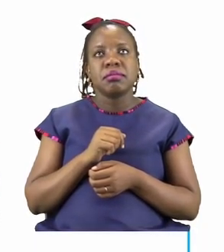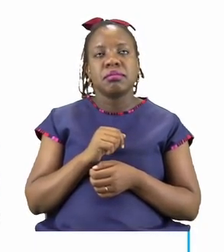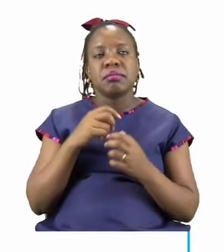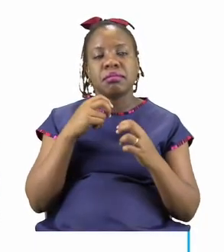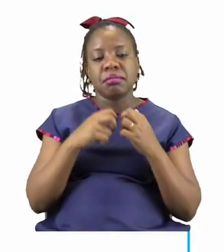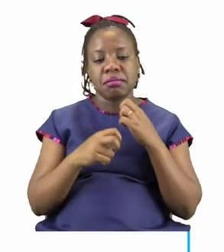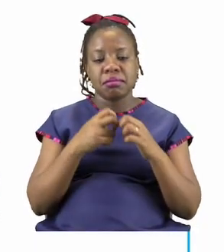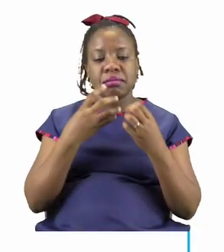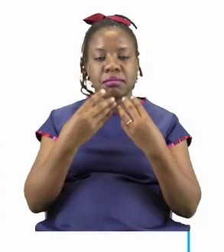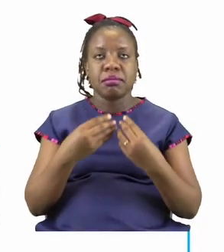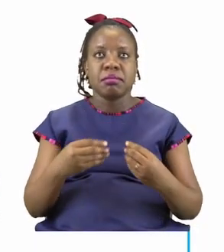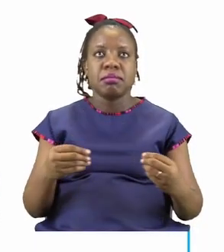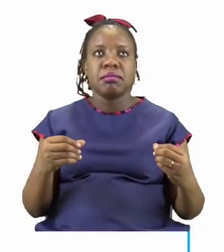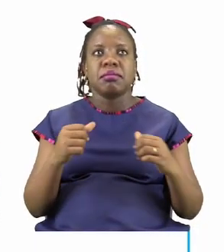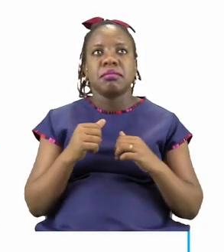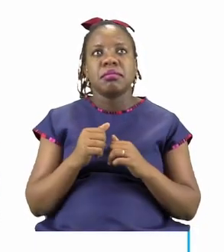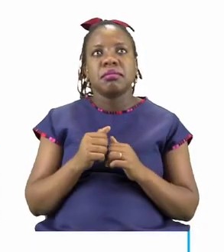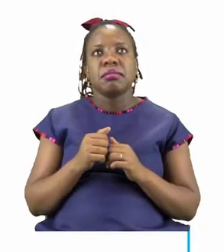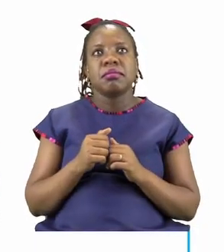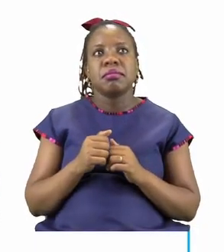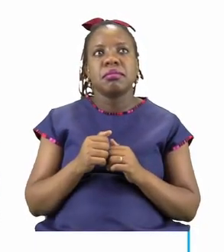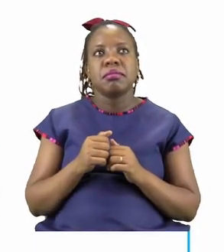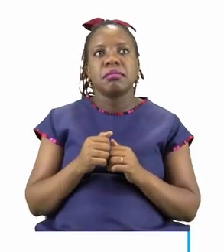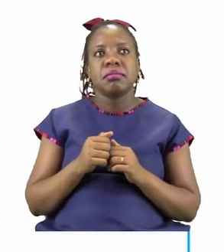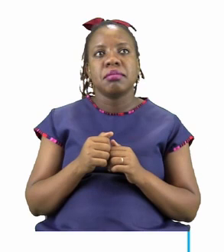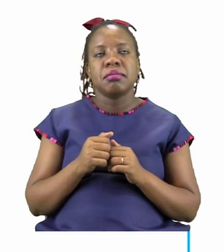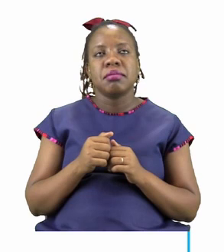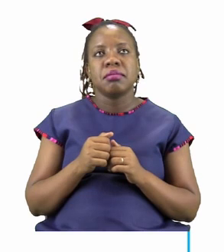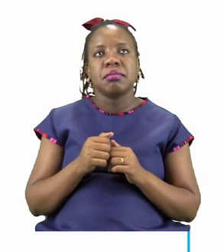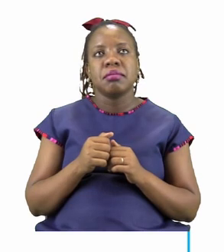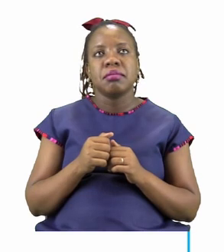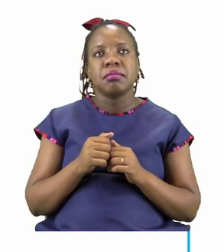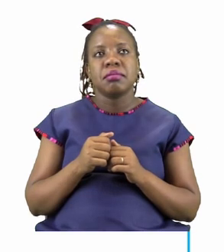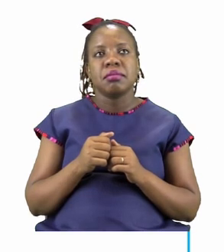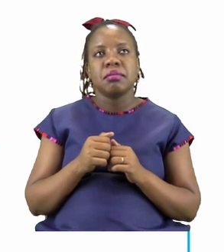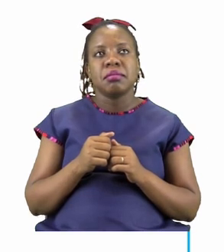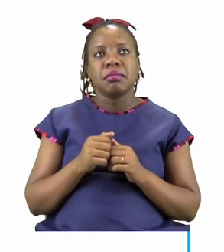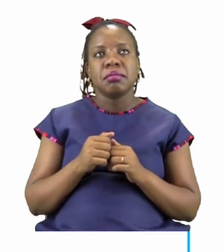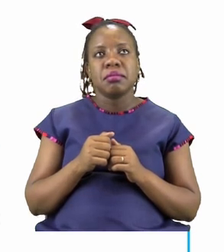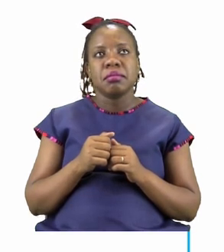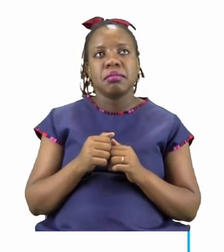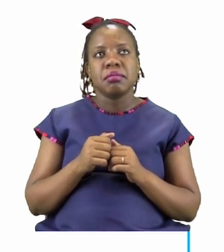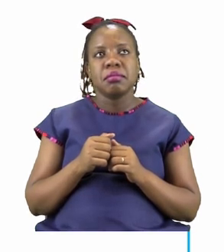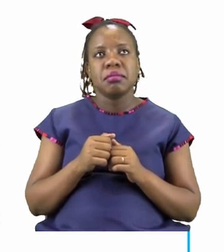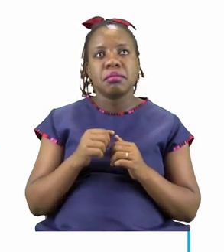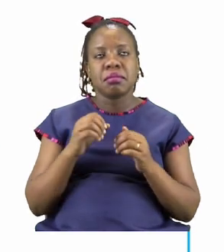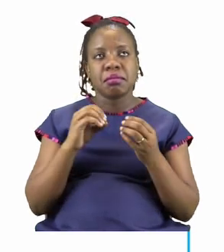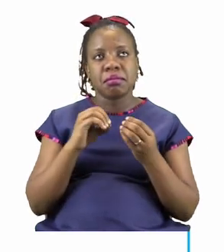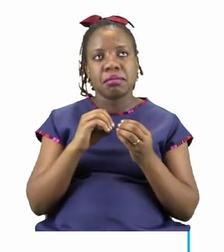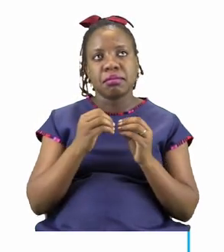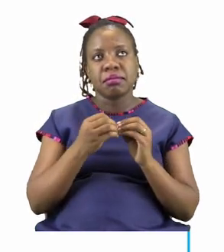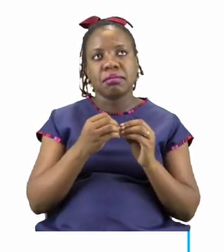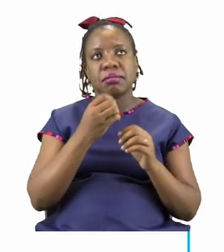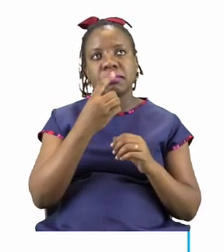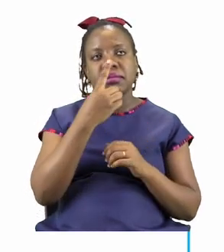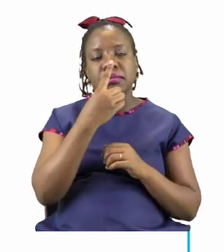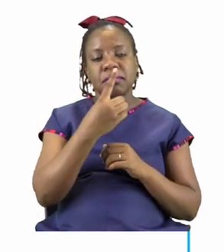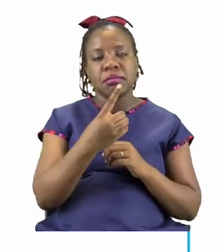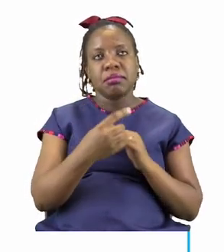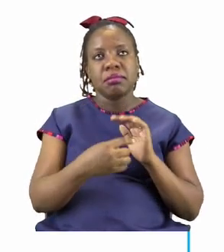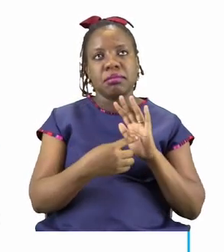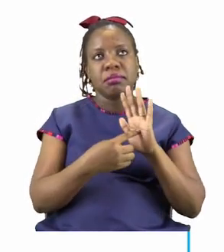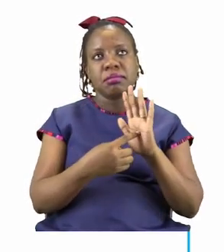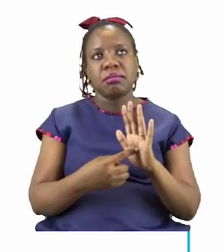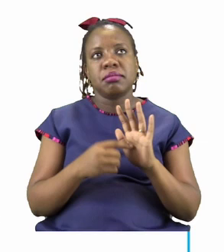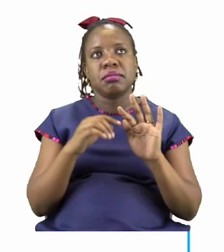doing problem solving. And we are quickly going to solve the first problem together. Let's read